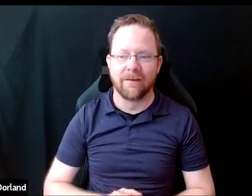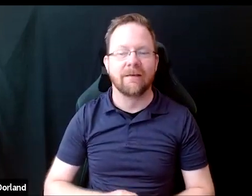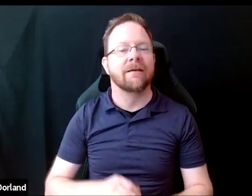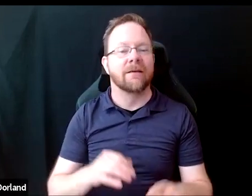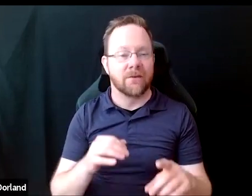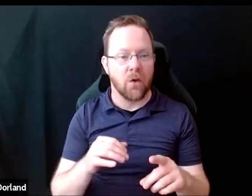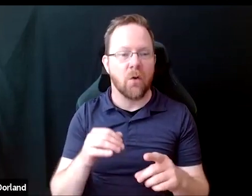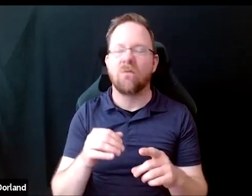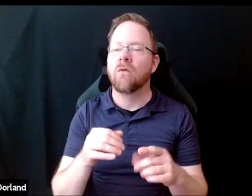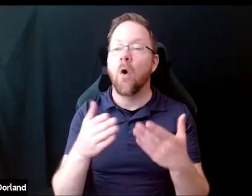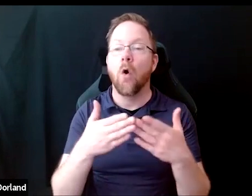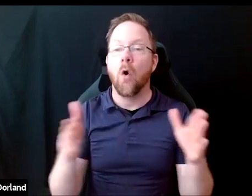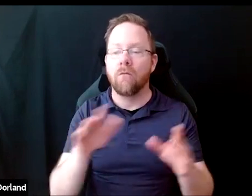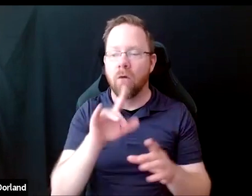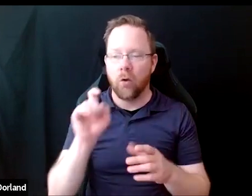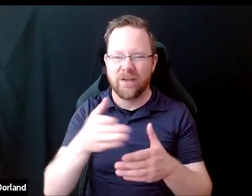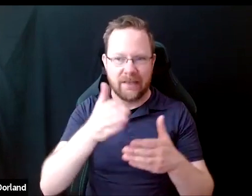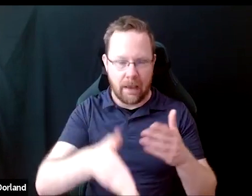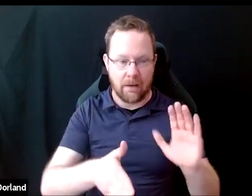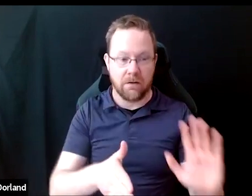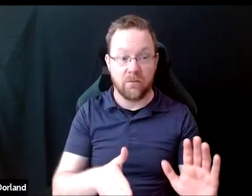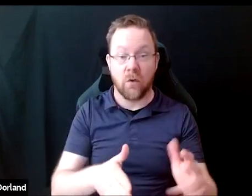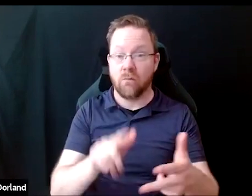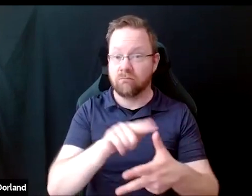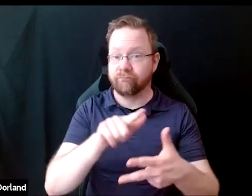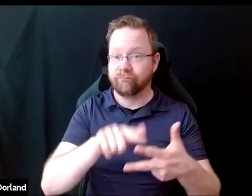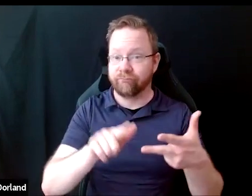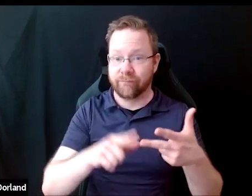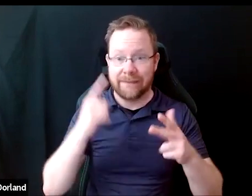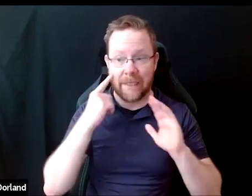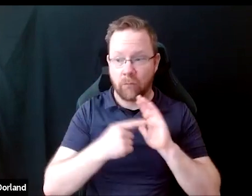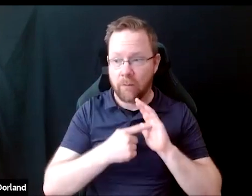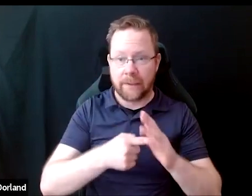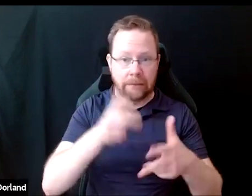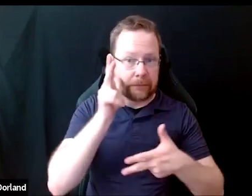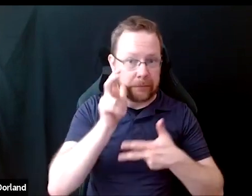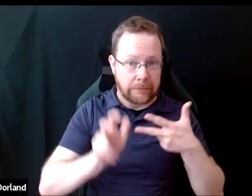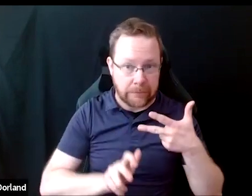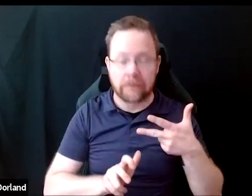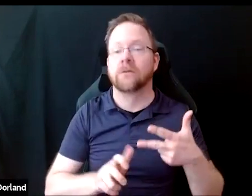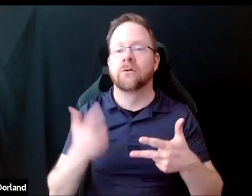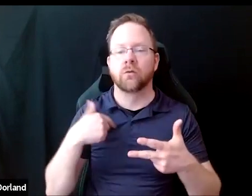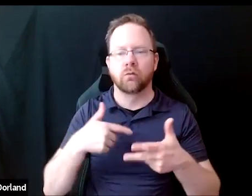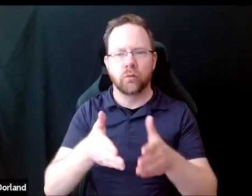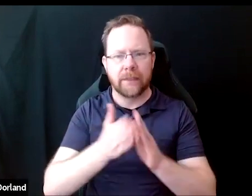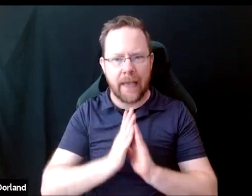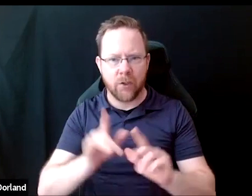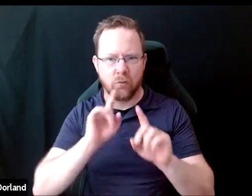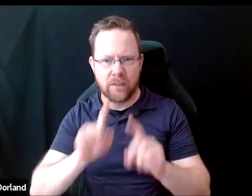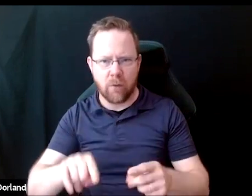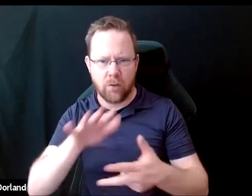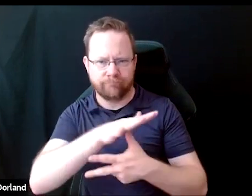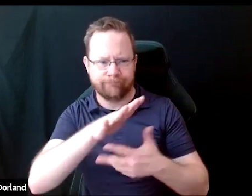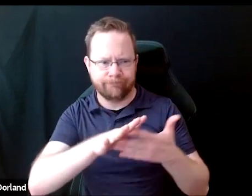end. So after listening to all 3 sonifications, we asked participants to respond to each of these